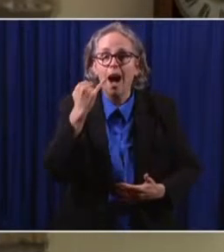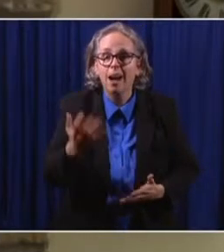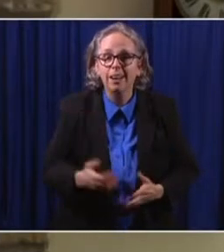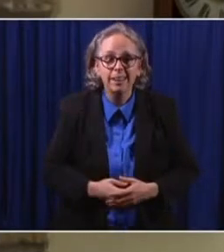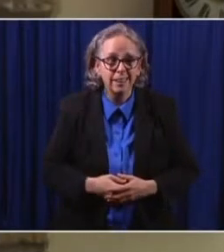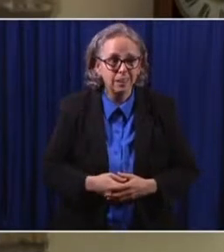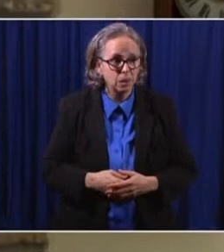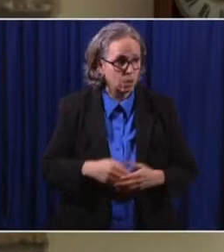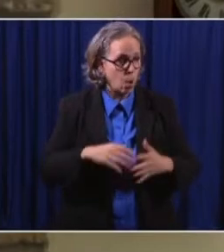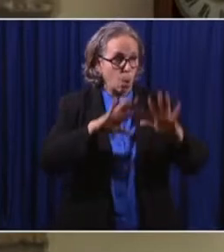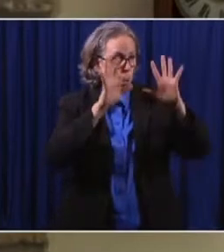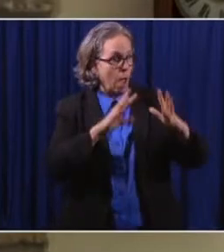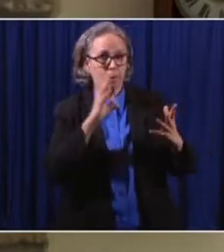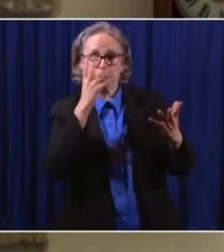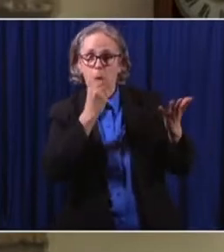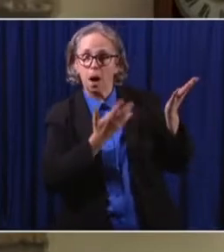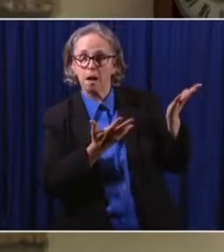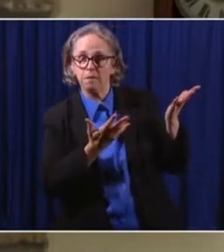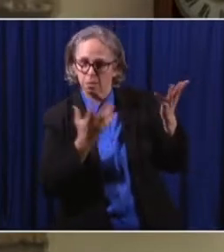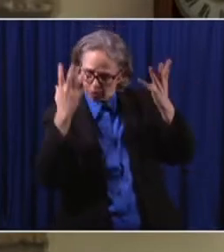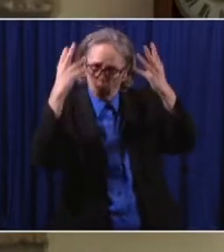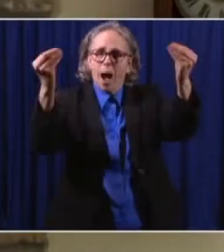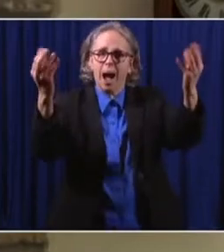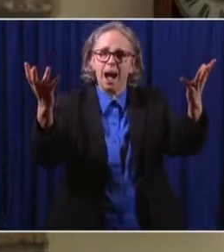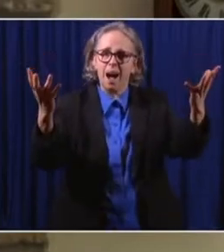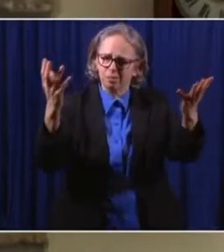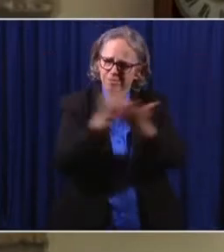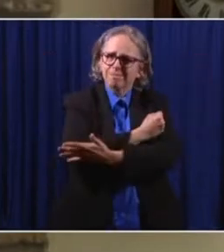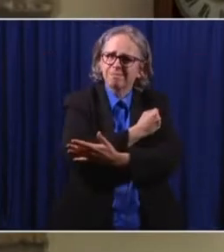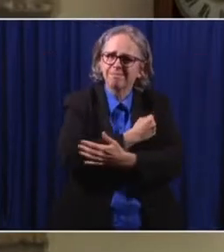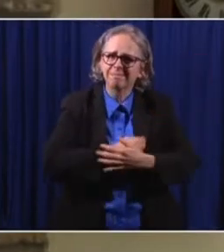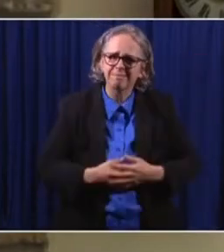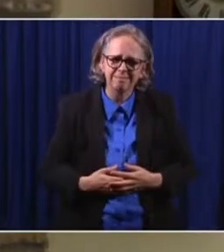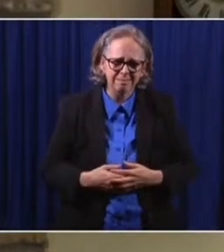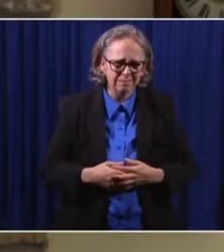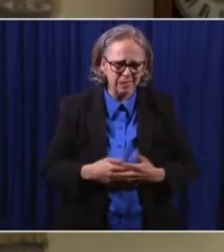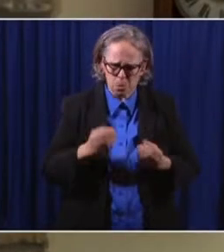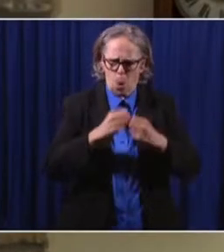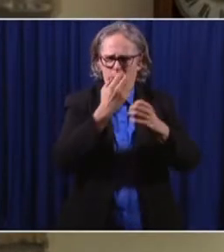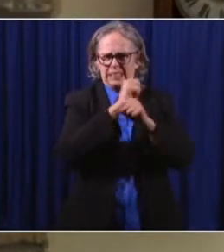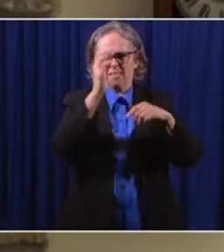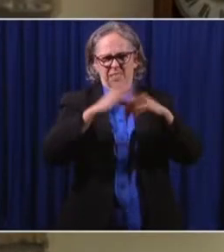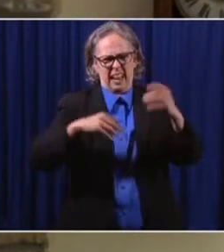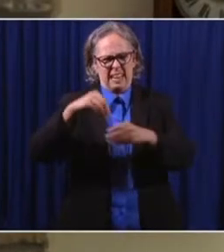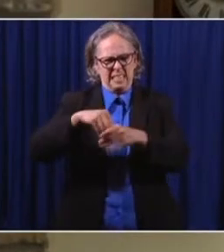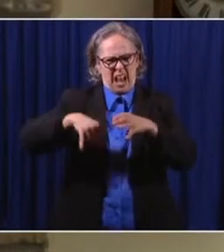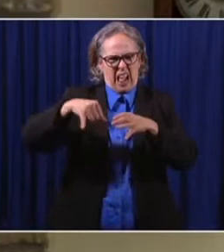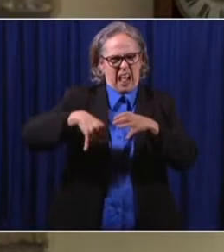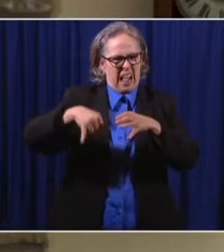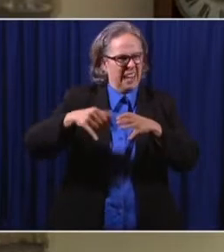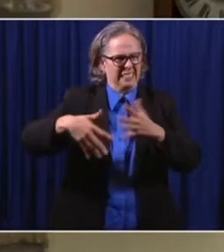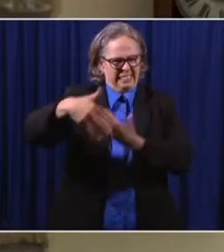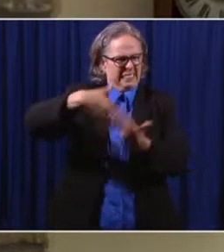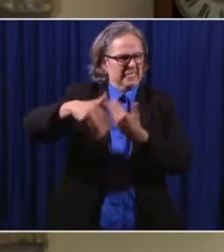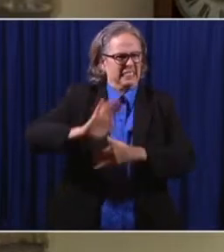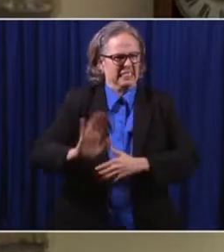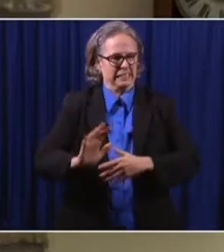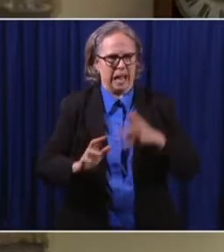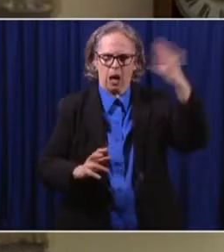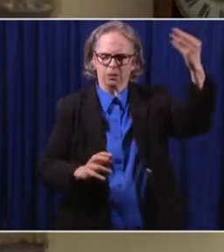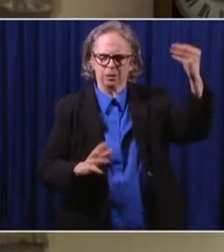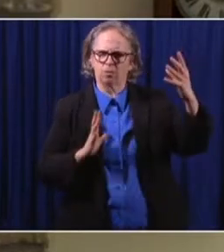something, if you can get them outside, that is going to be a safer environment than inside just by definition. And we've learned